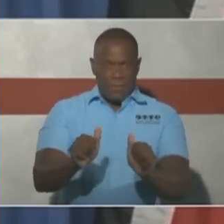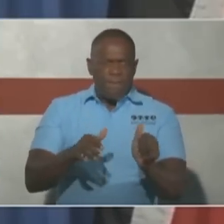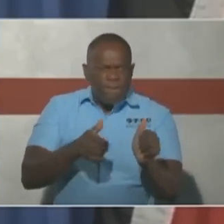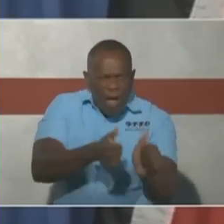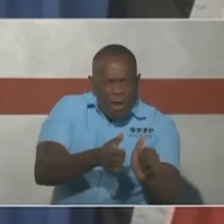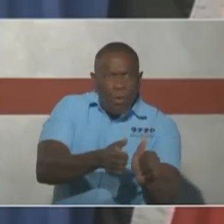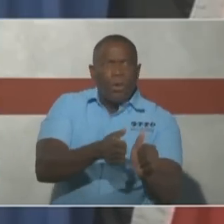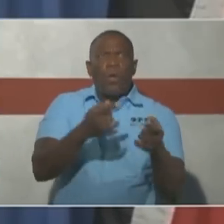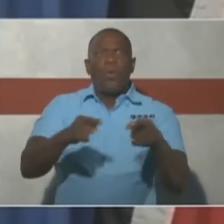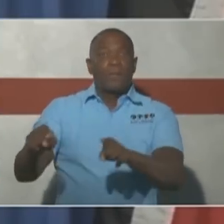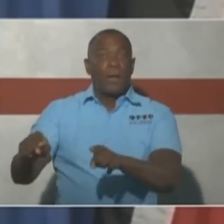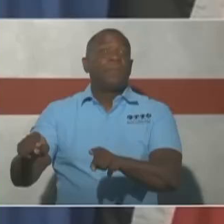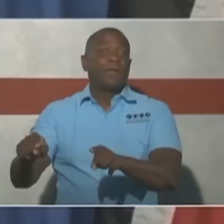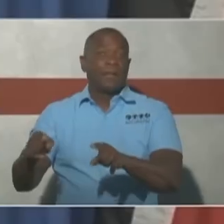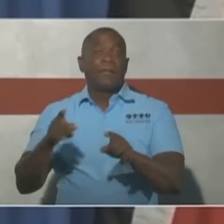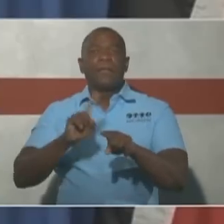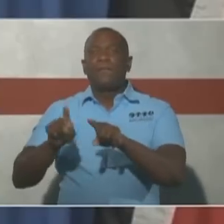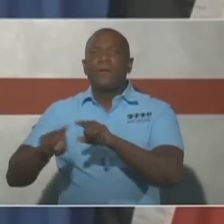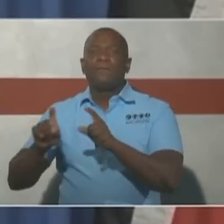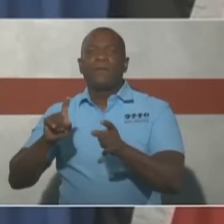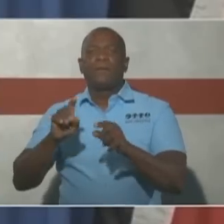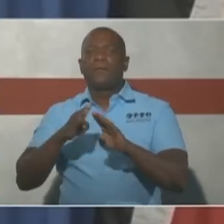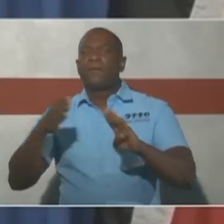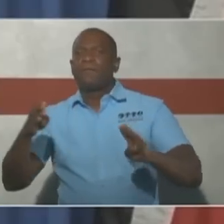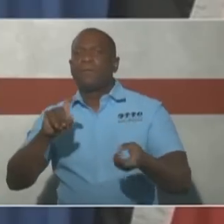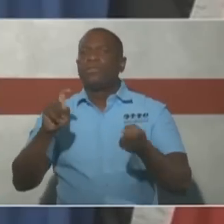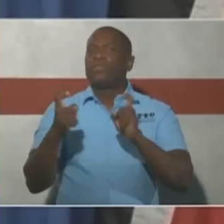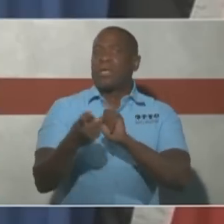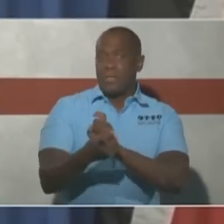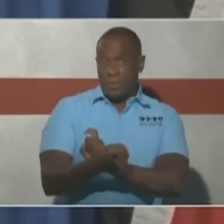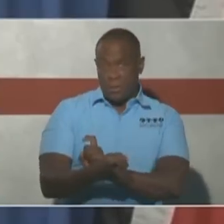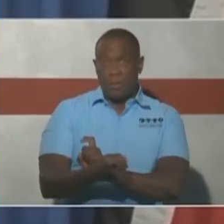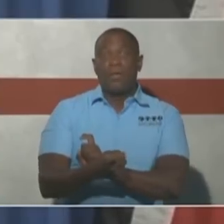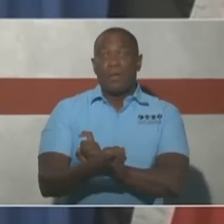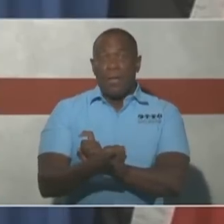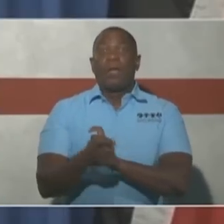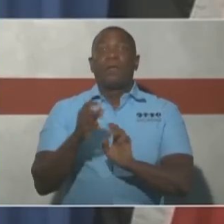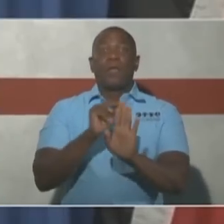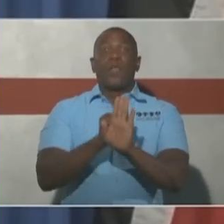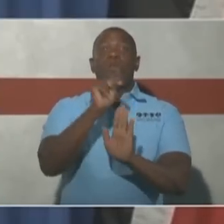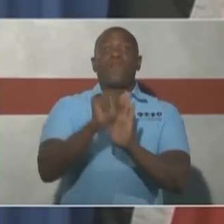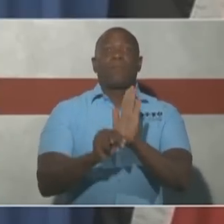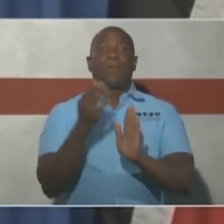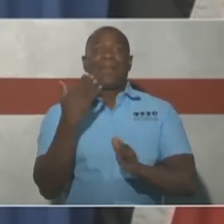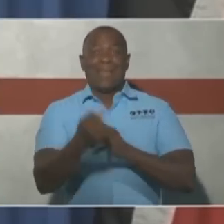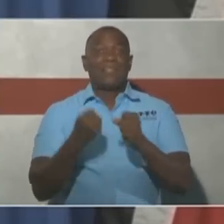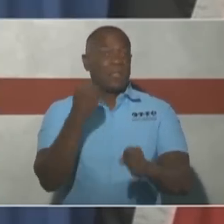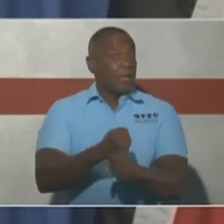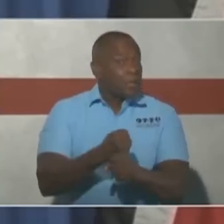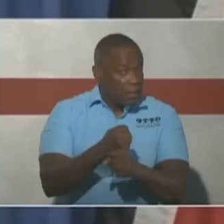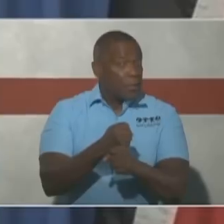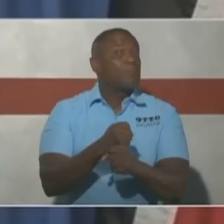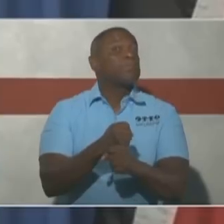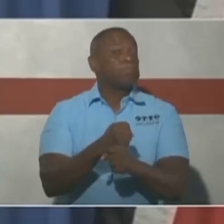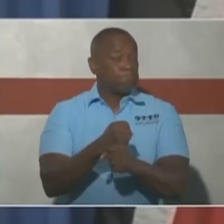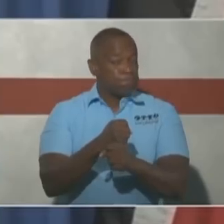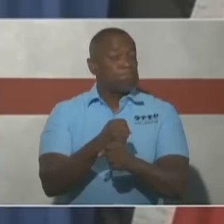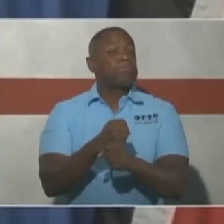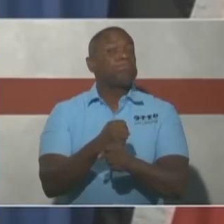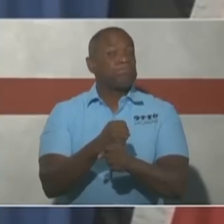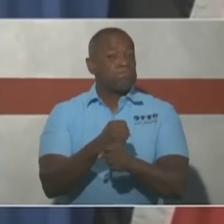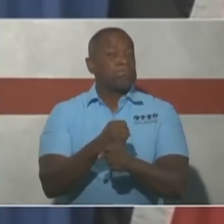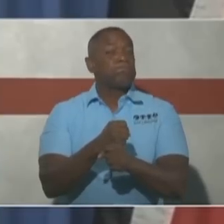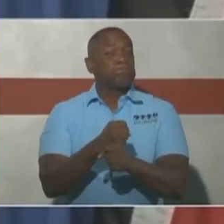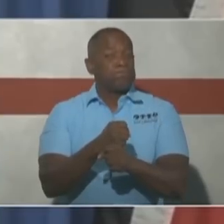absorbed in following the various changes. And then by November of last year, we